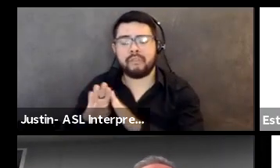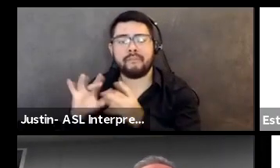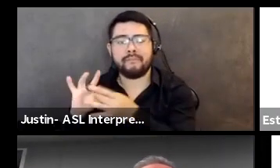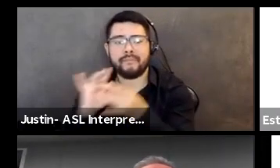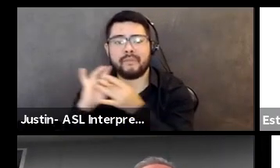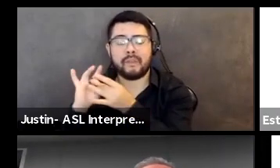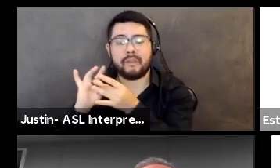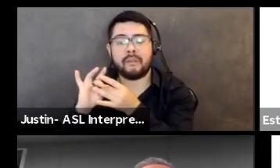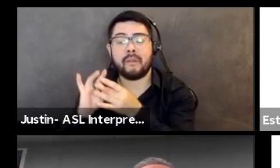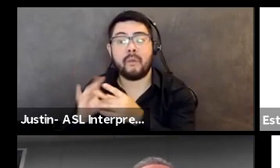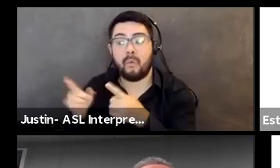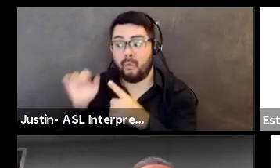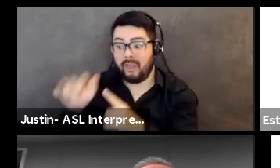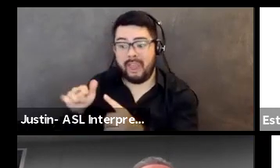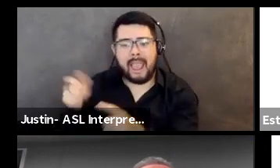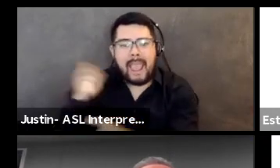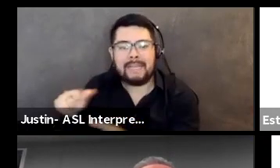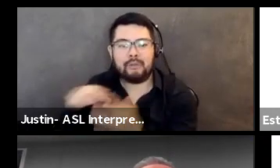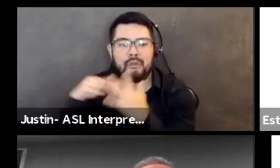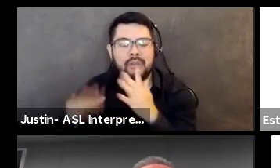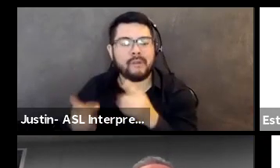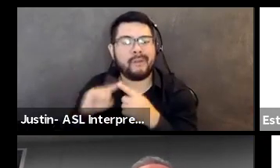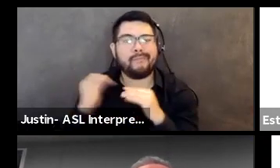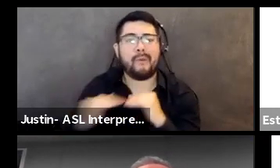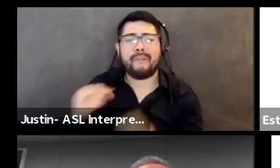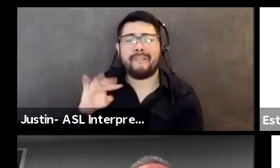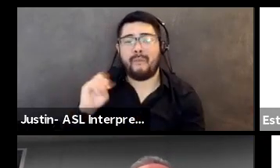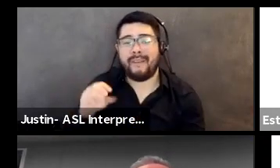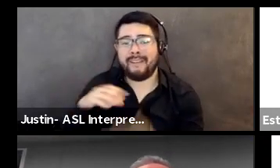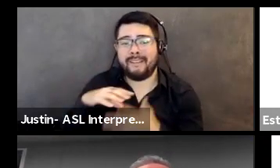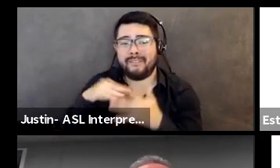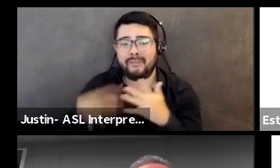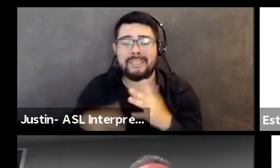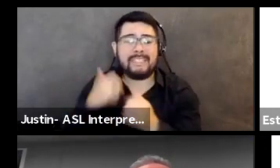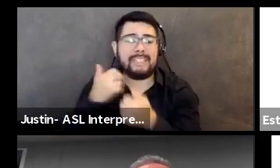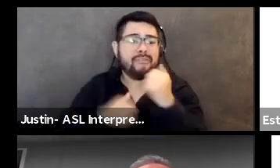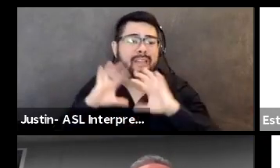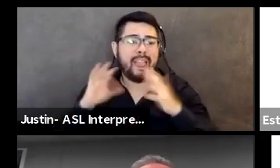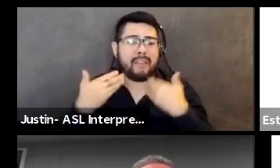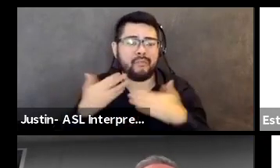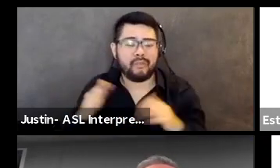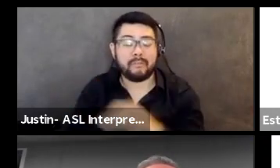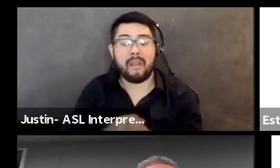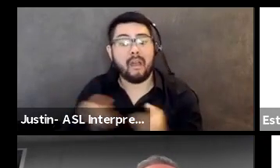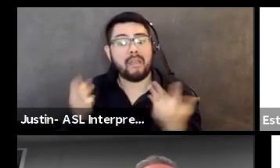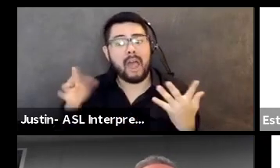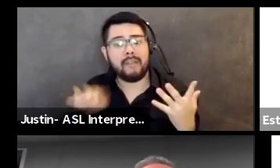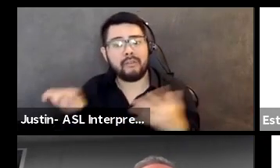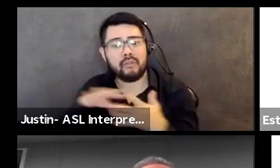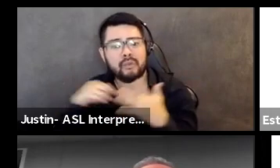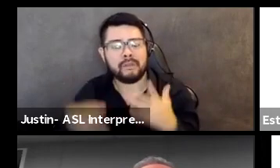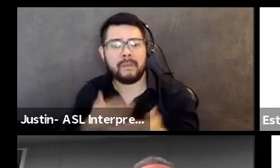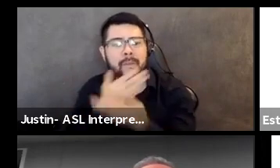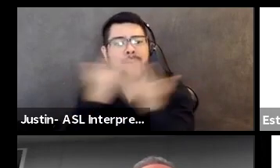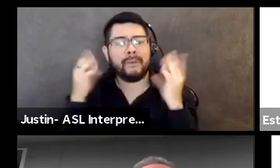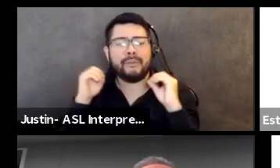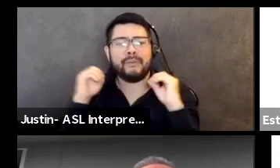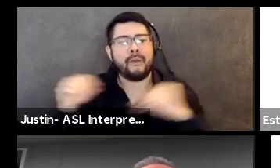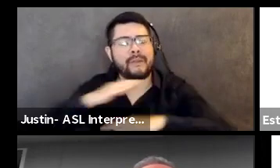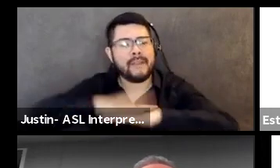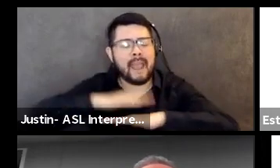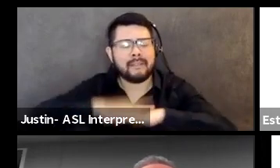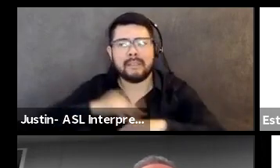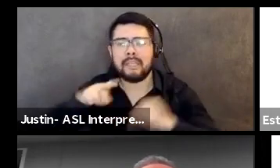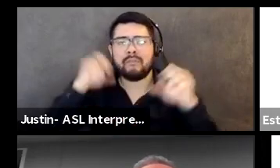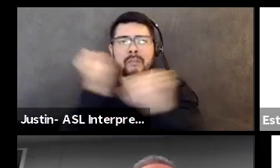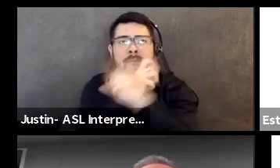40 students in a classroom many of these students don't even have a desk can you imagine not even having